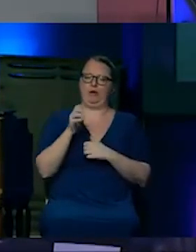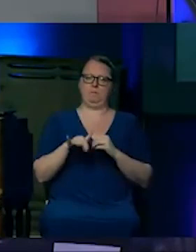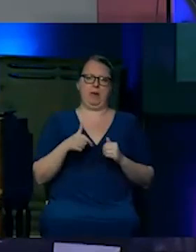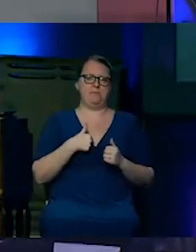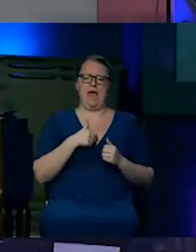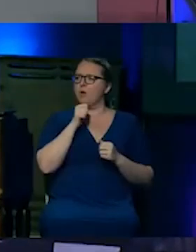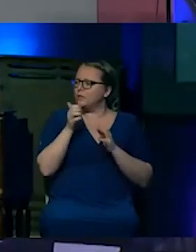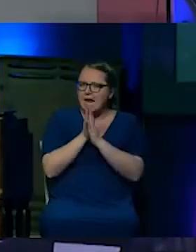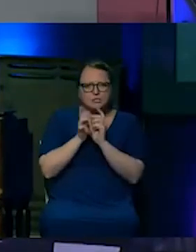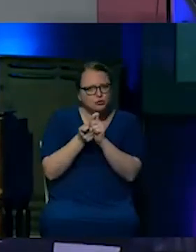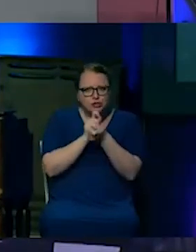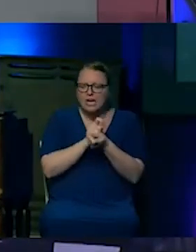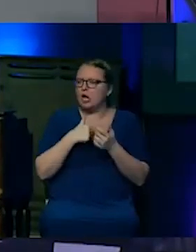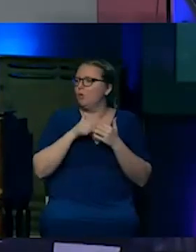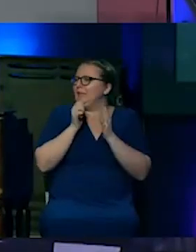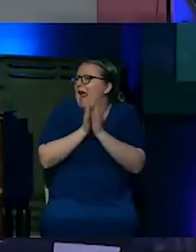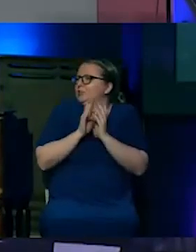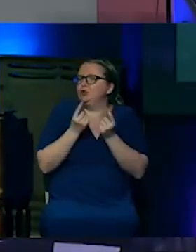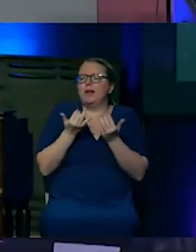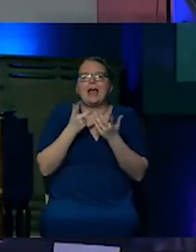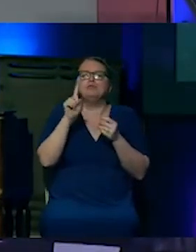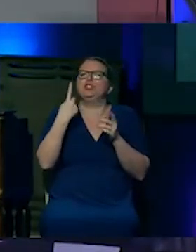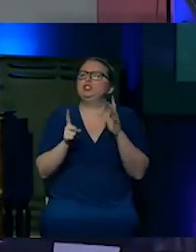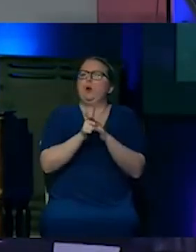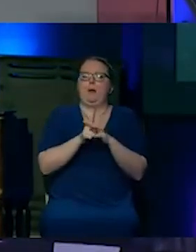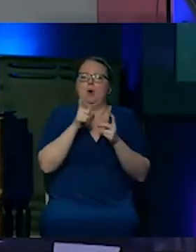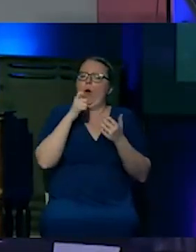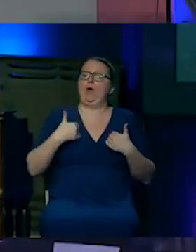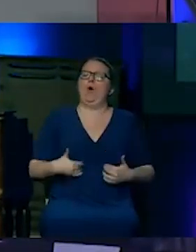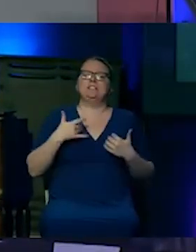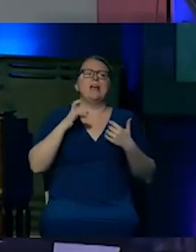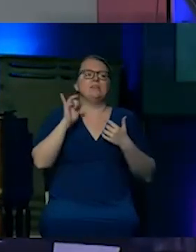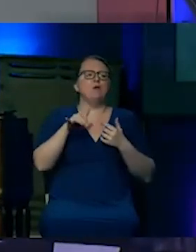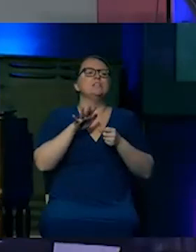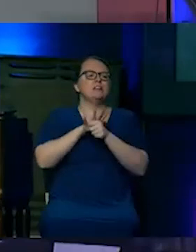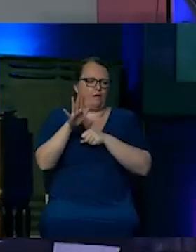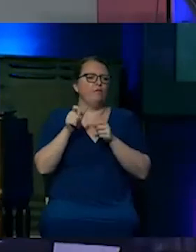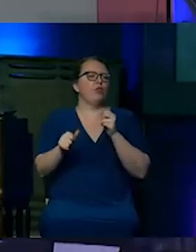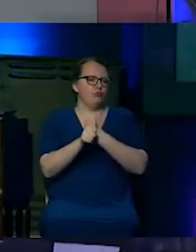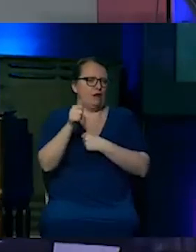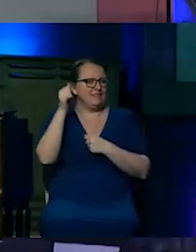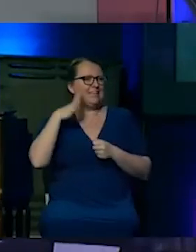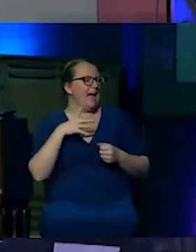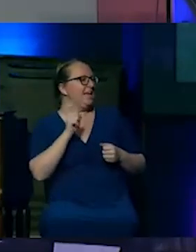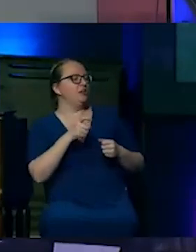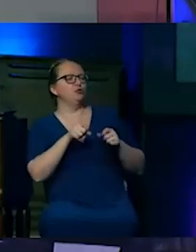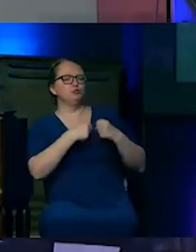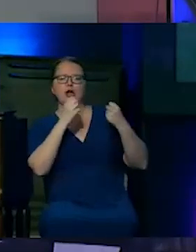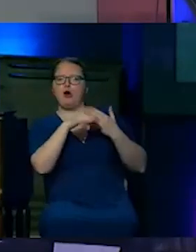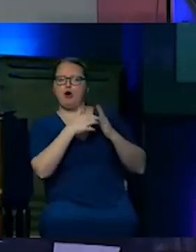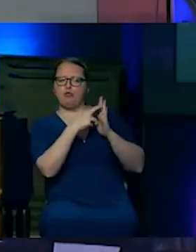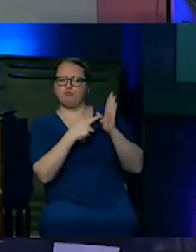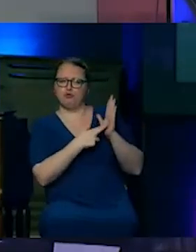wasn't asking to change. I wasn't asking to do anything. I was just showing up as I was, and that itself was enough of a threat that this guy felt like he had to break all the